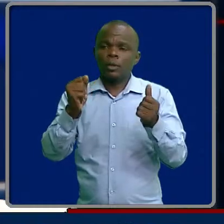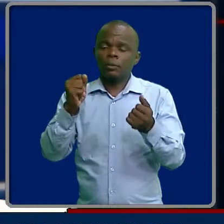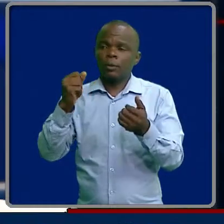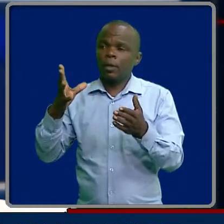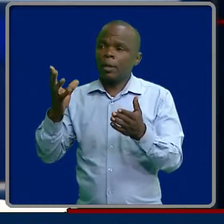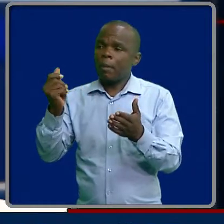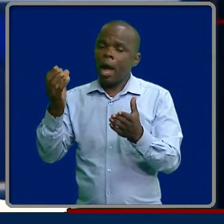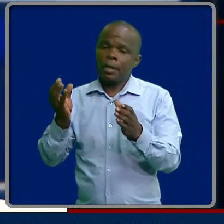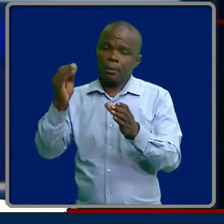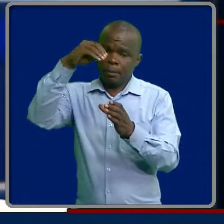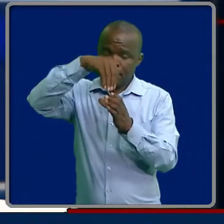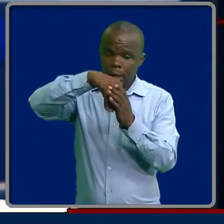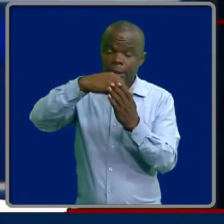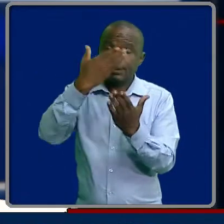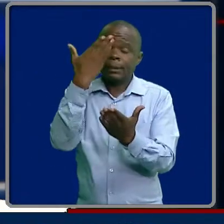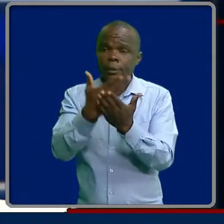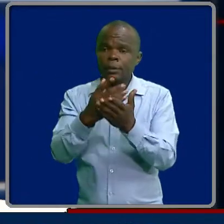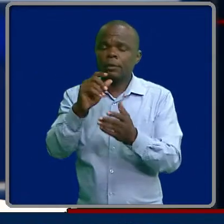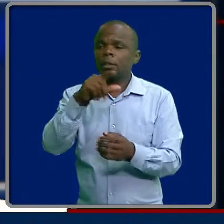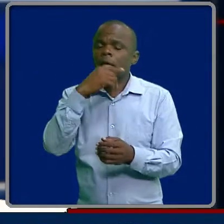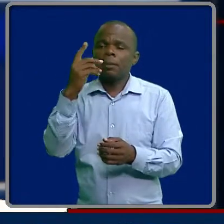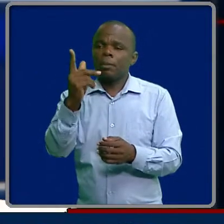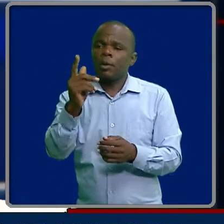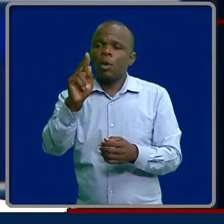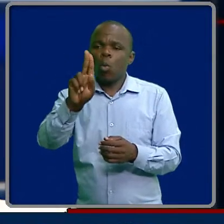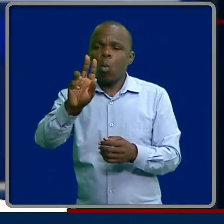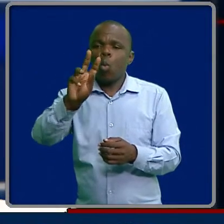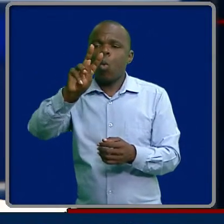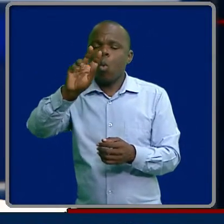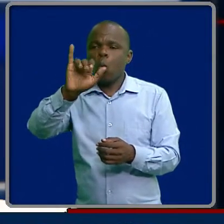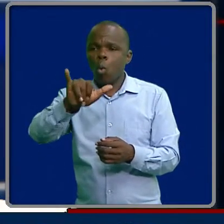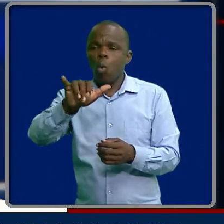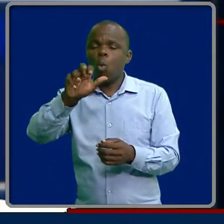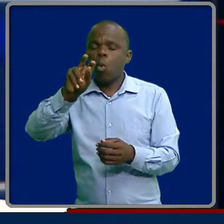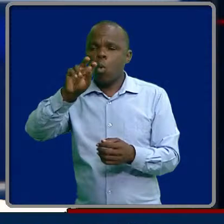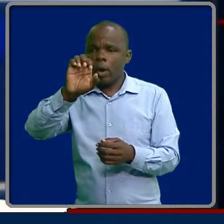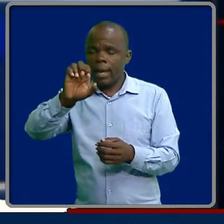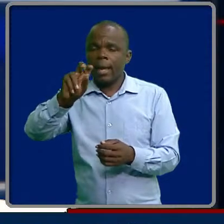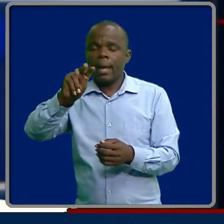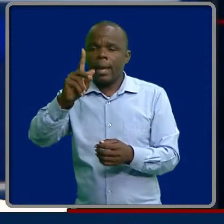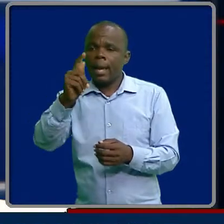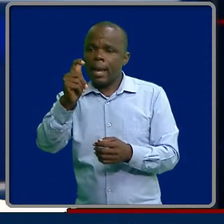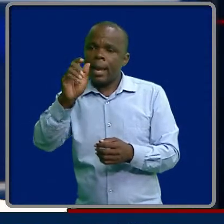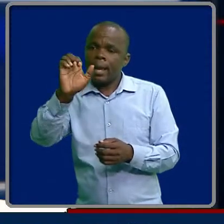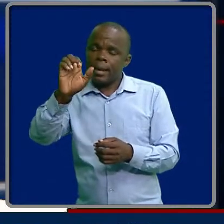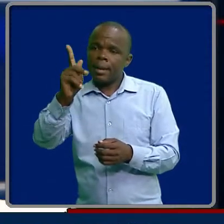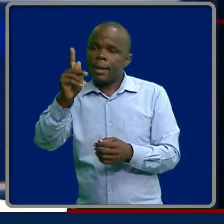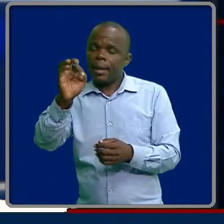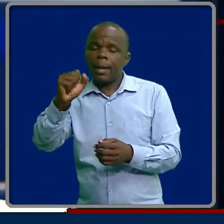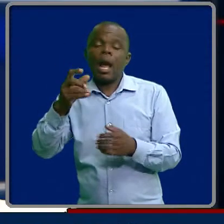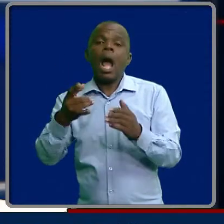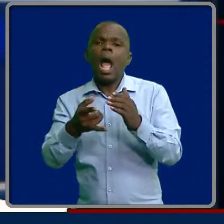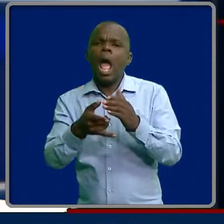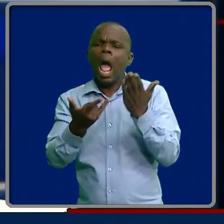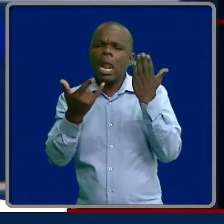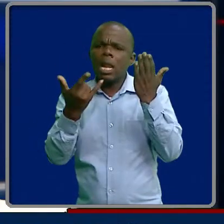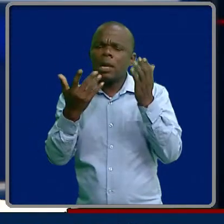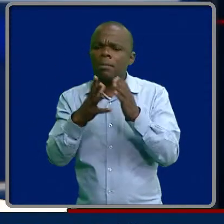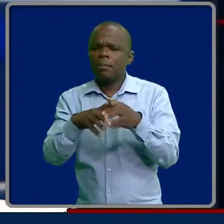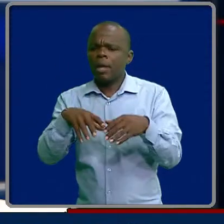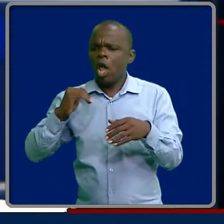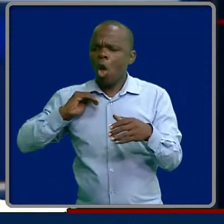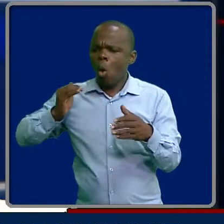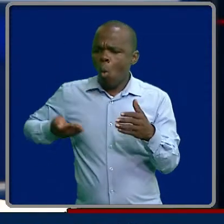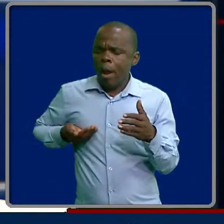the Taiwan International Cooperation and Development Fund, has helped women at grassroots level in rural communities to make savings of